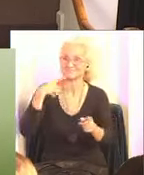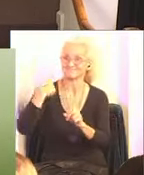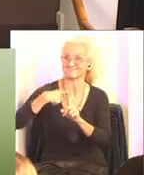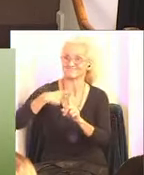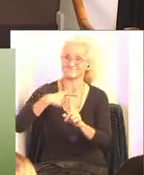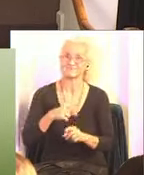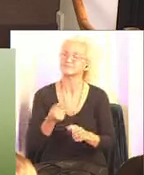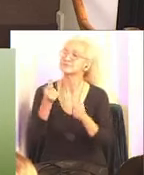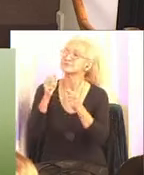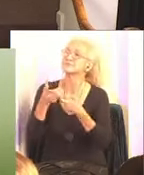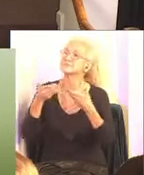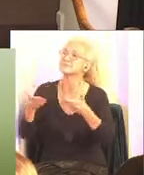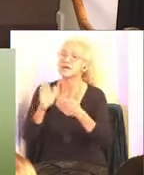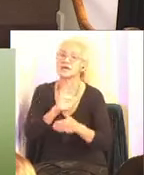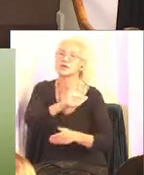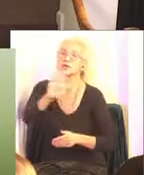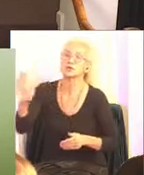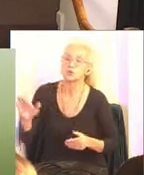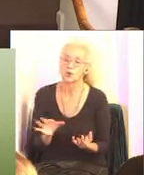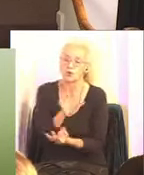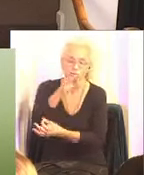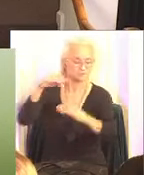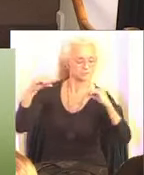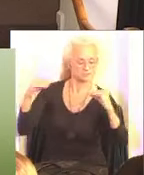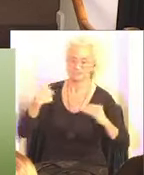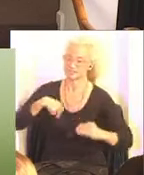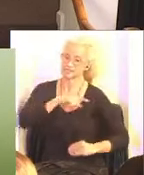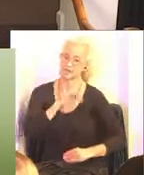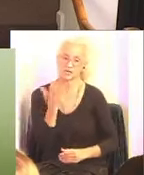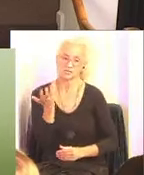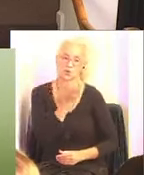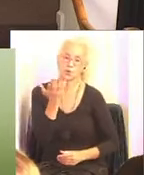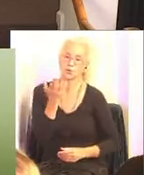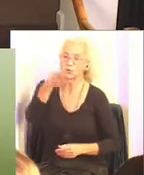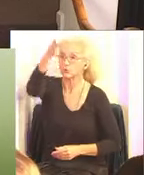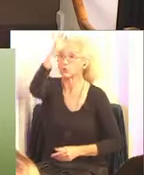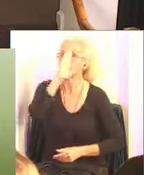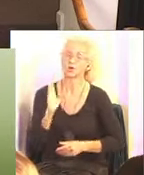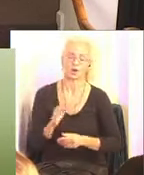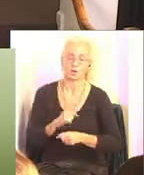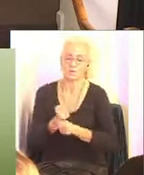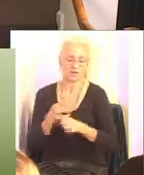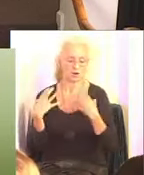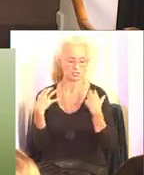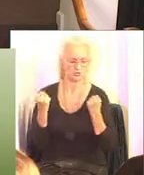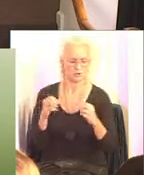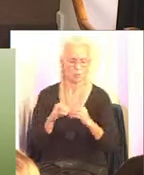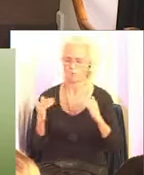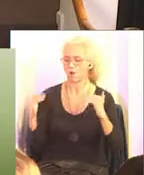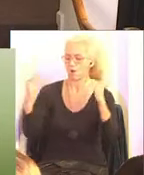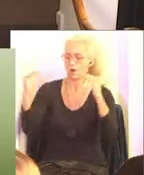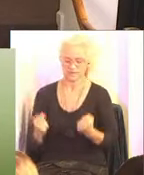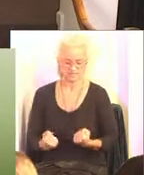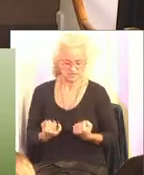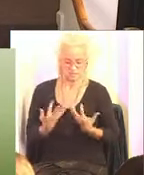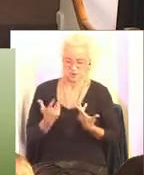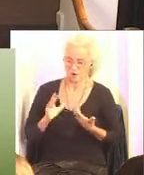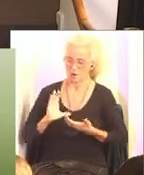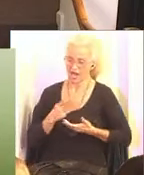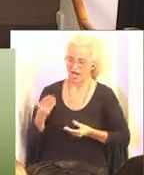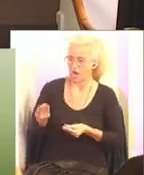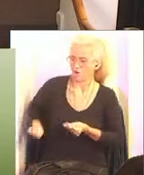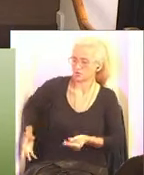May your spirit teach us to be aware, O God. Renew our strength, inspire our